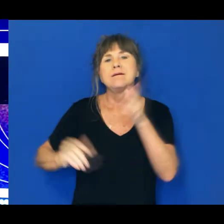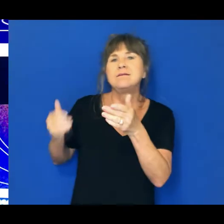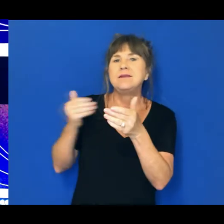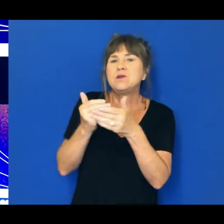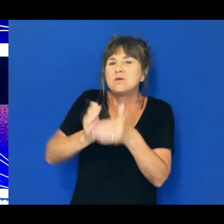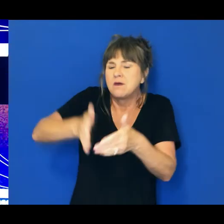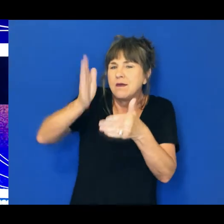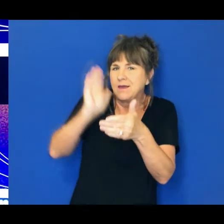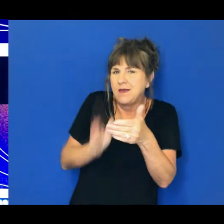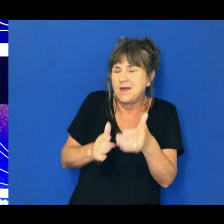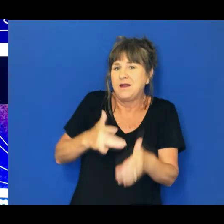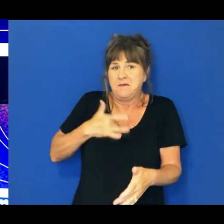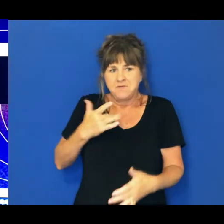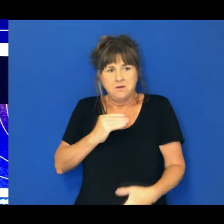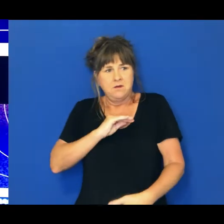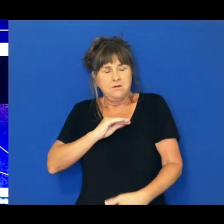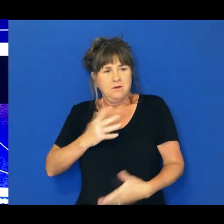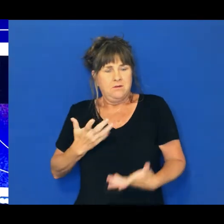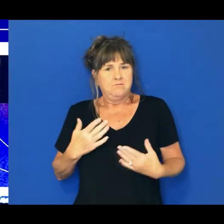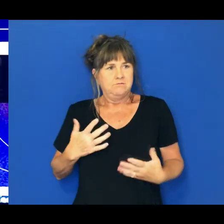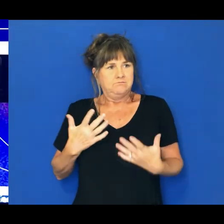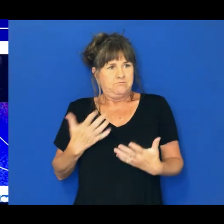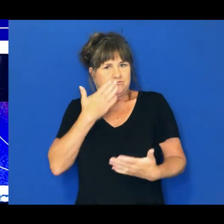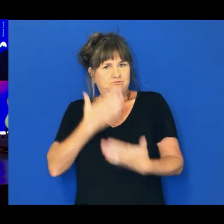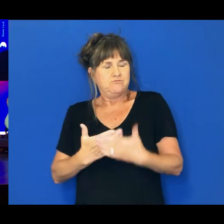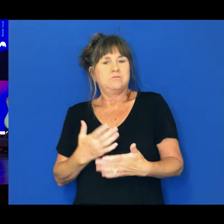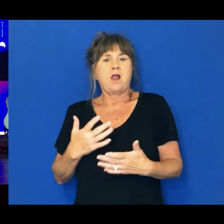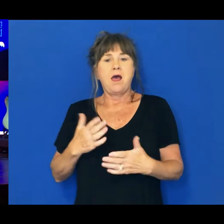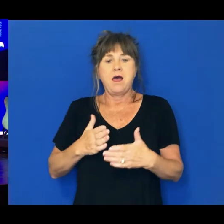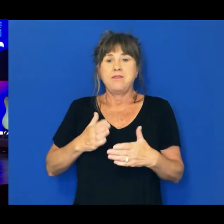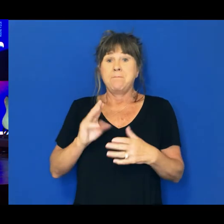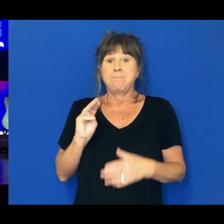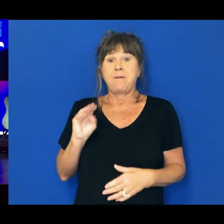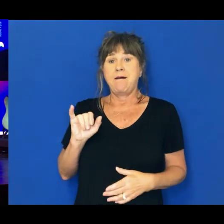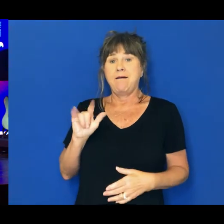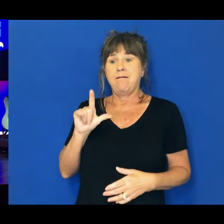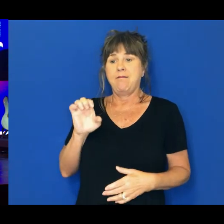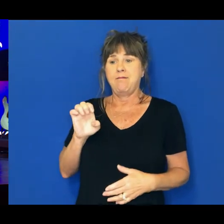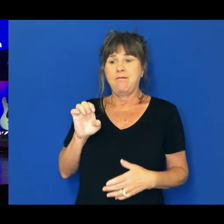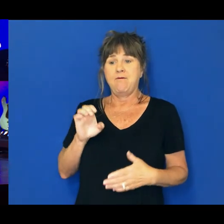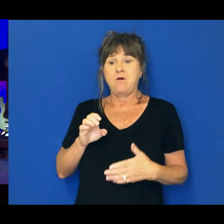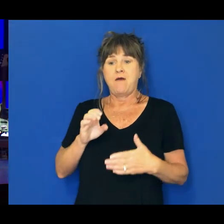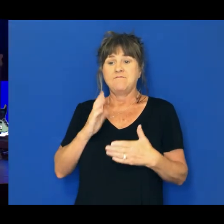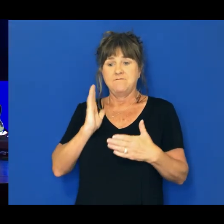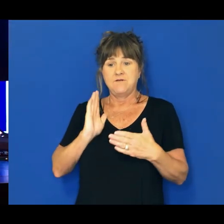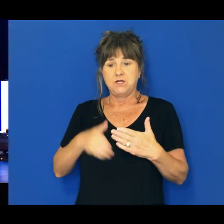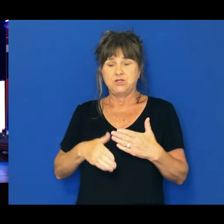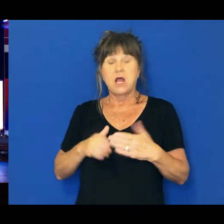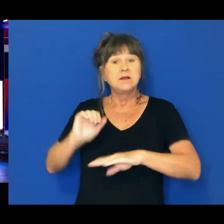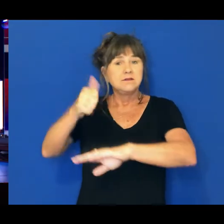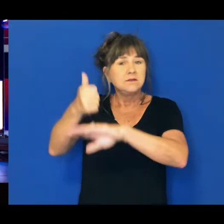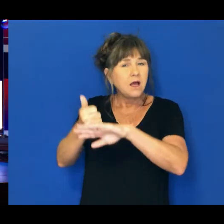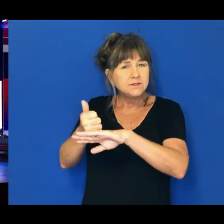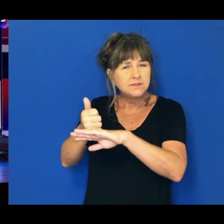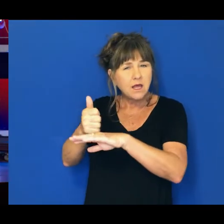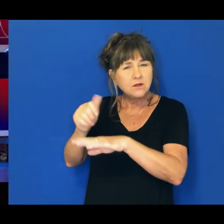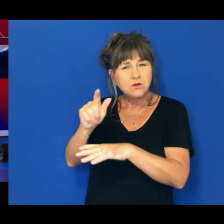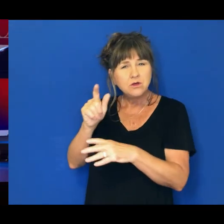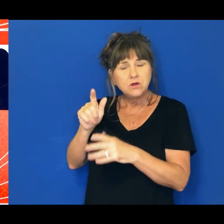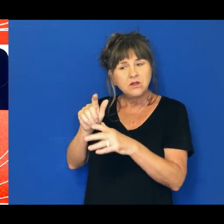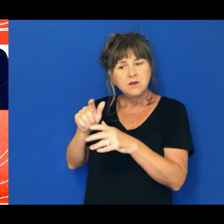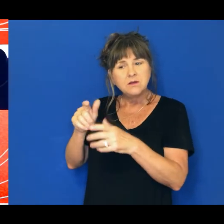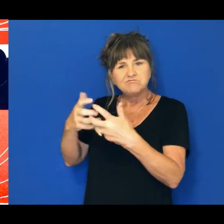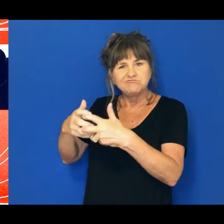getting towards the end, and I'm feeling good, and I finish the mile, and I'm like, okay, all right. But I set it for a mile, and so it